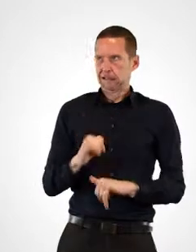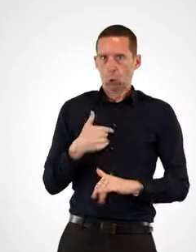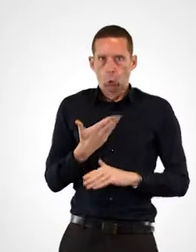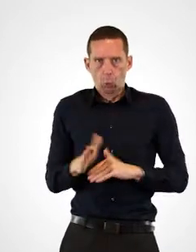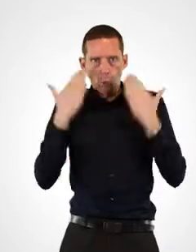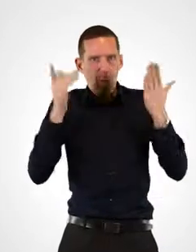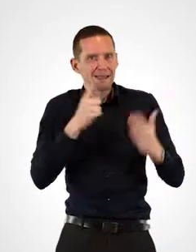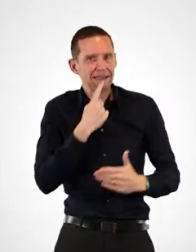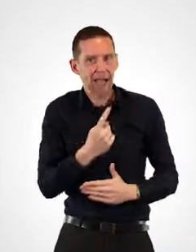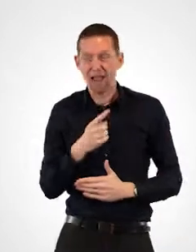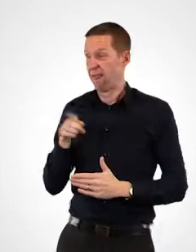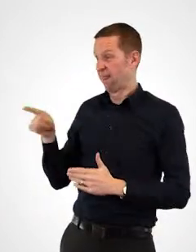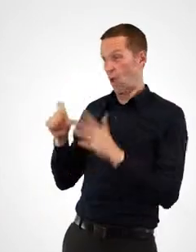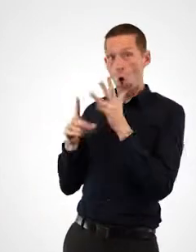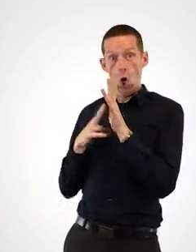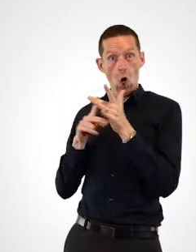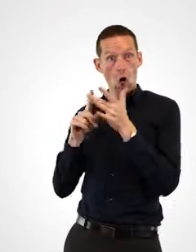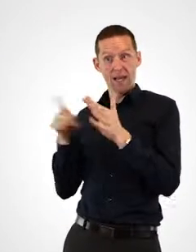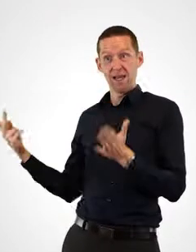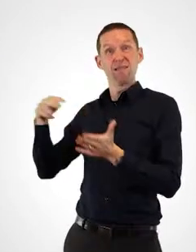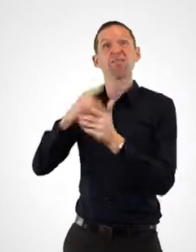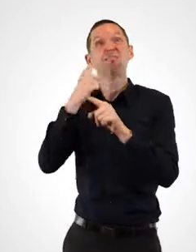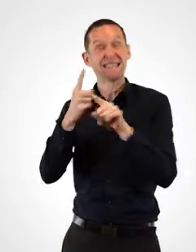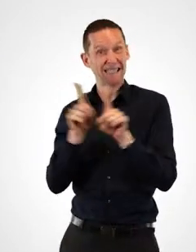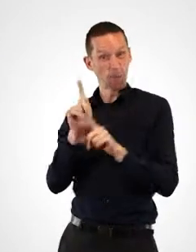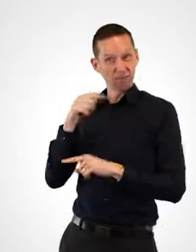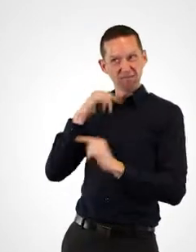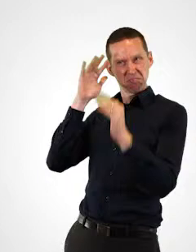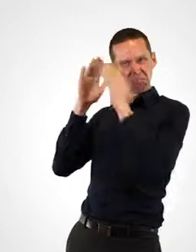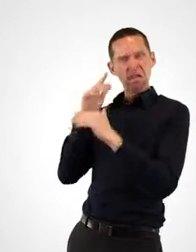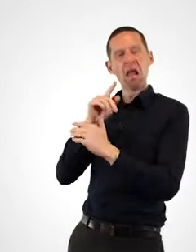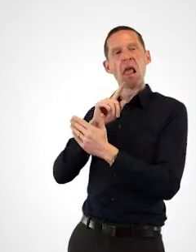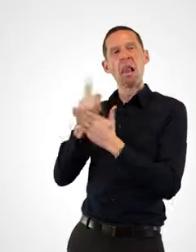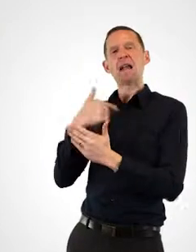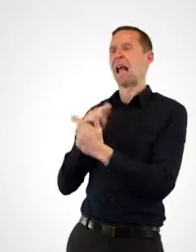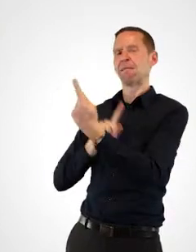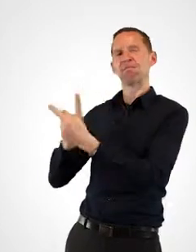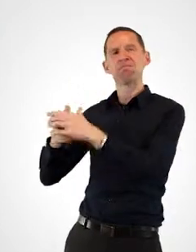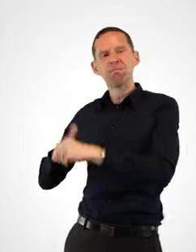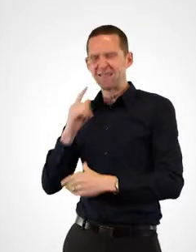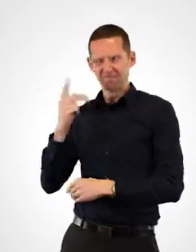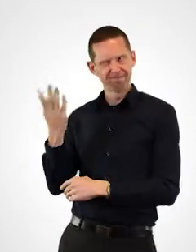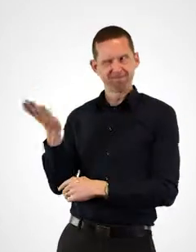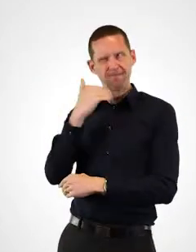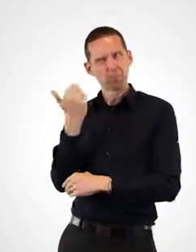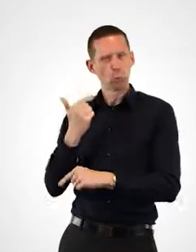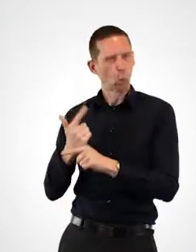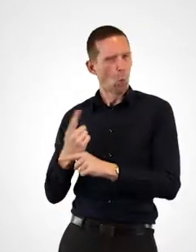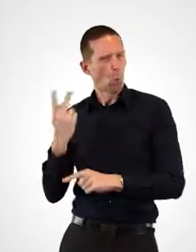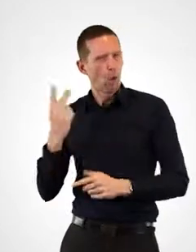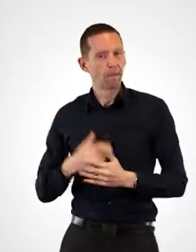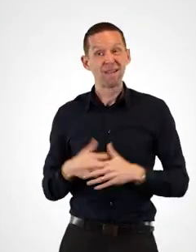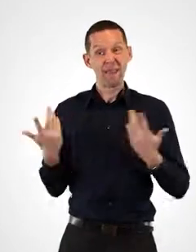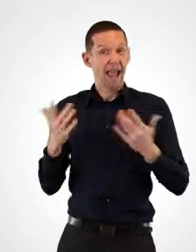what to say. Then Connie stood up and said exactly what I was thinking. I went up to her afterwards and I said, we need to talk. And that's